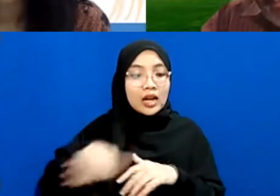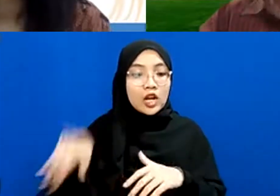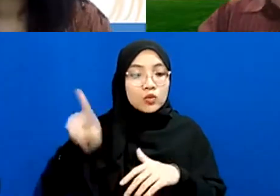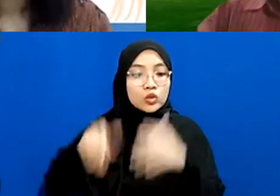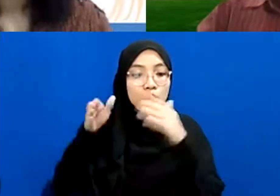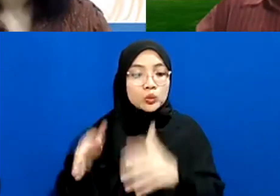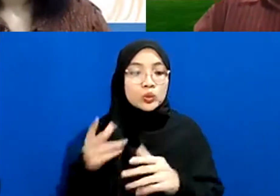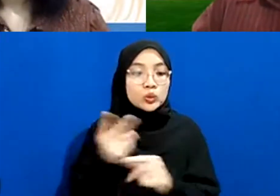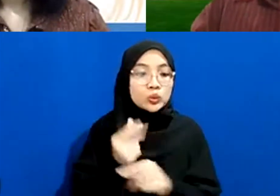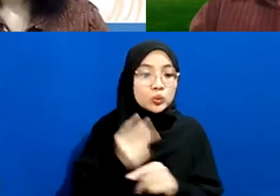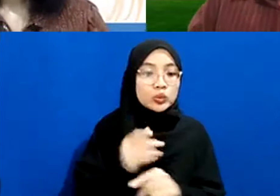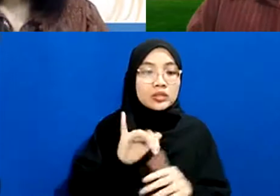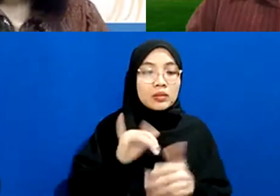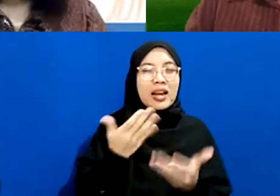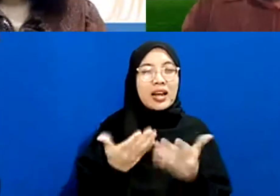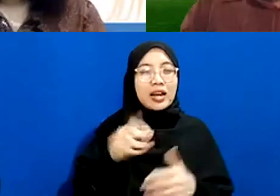much.